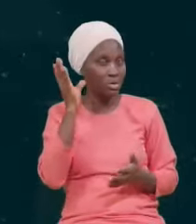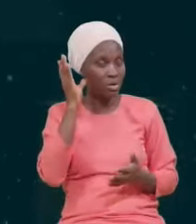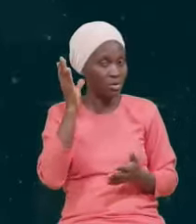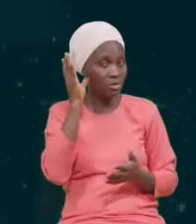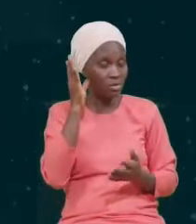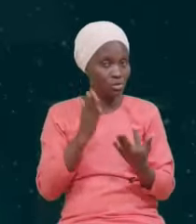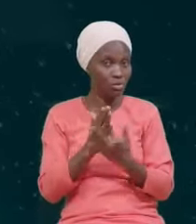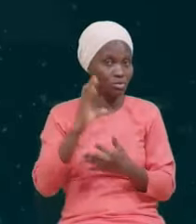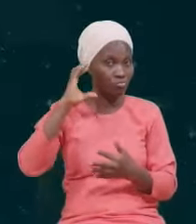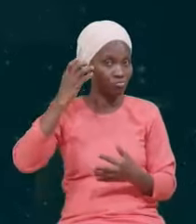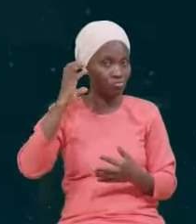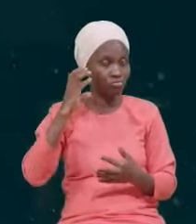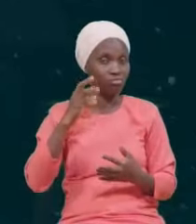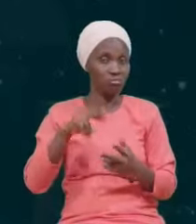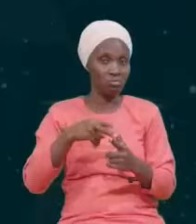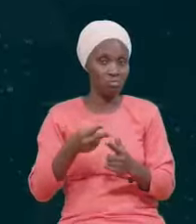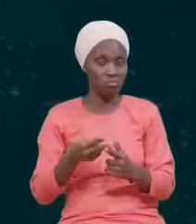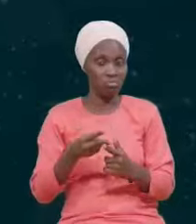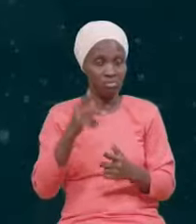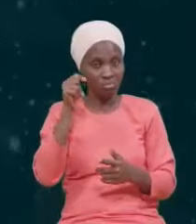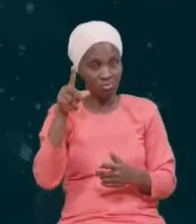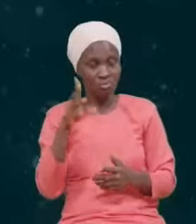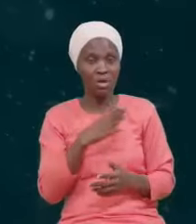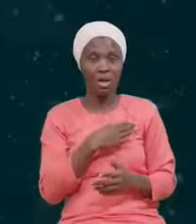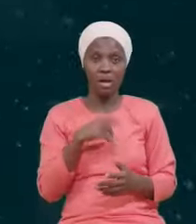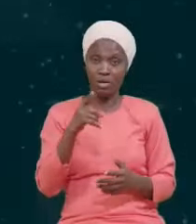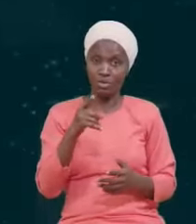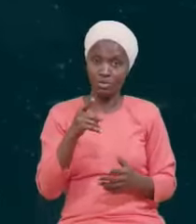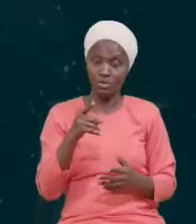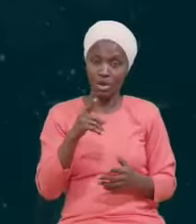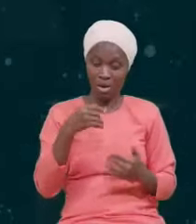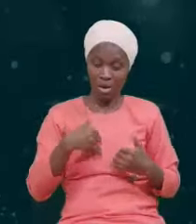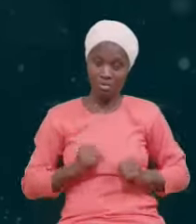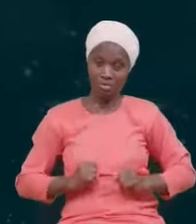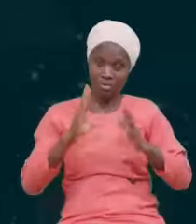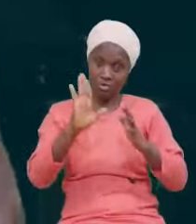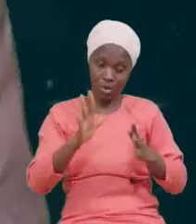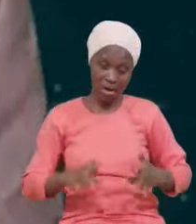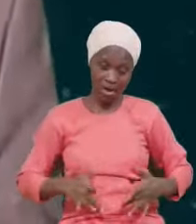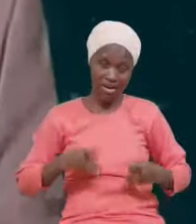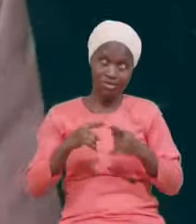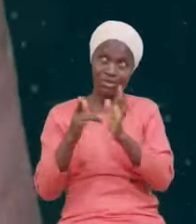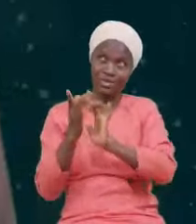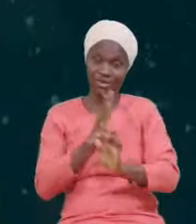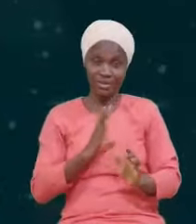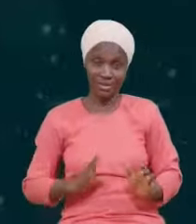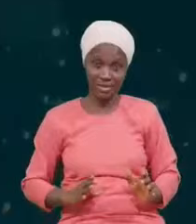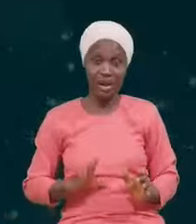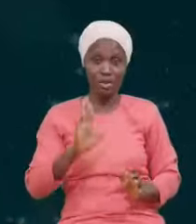television and you've just given your life to Christ, send your name, your phone